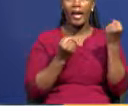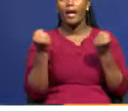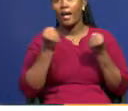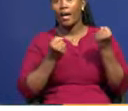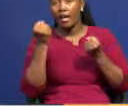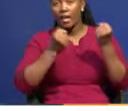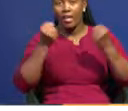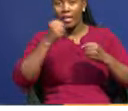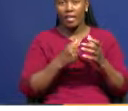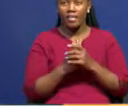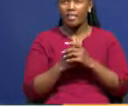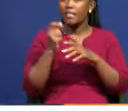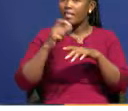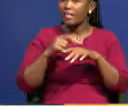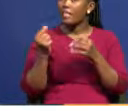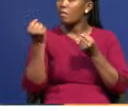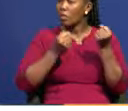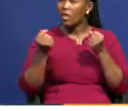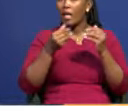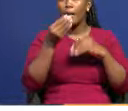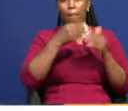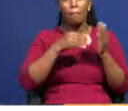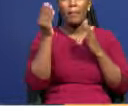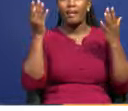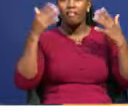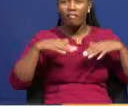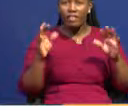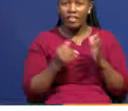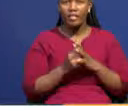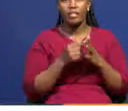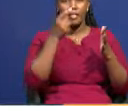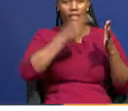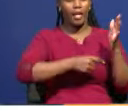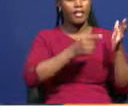And when I buy that car, I pay tax